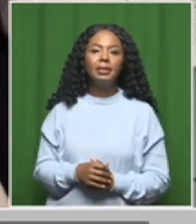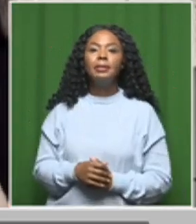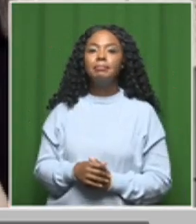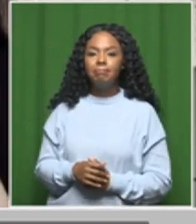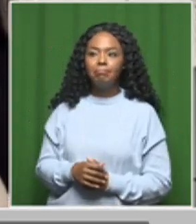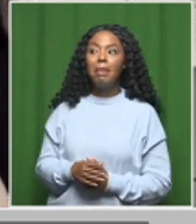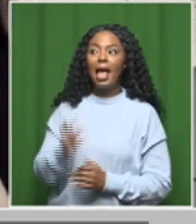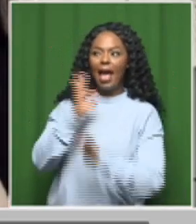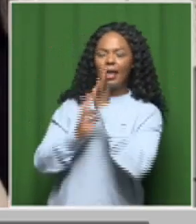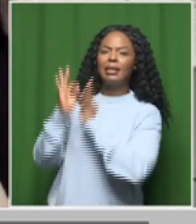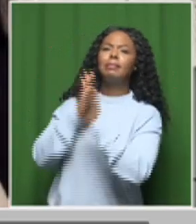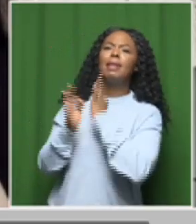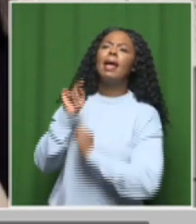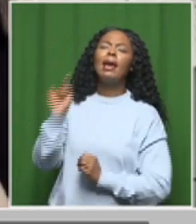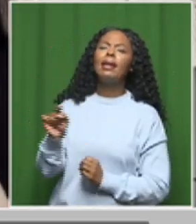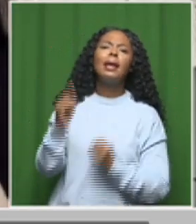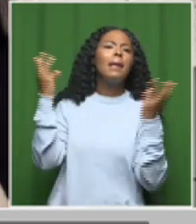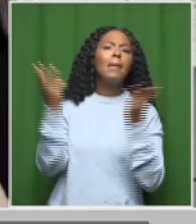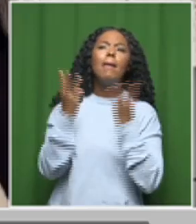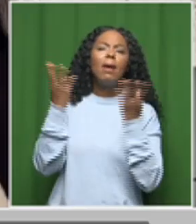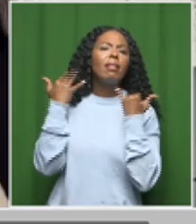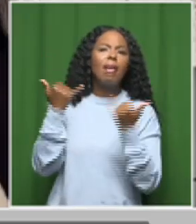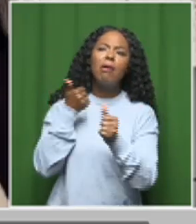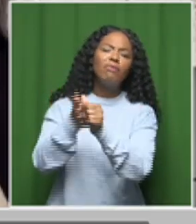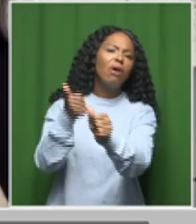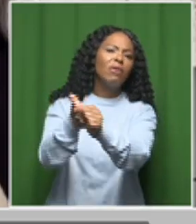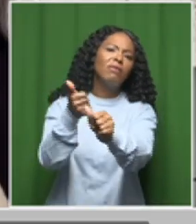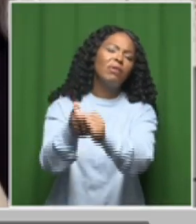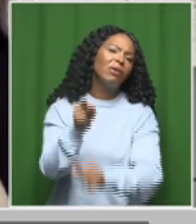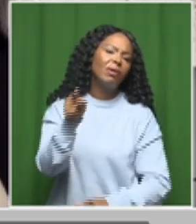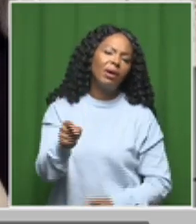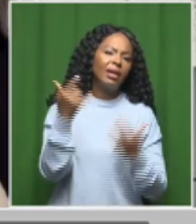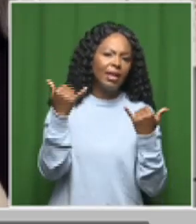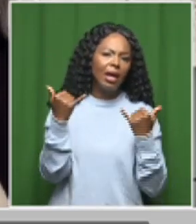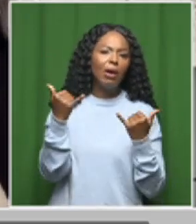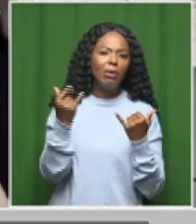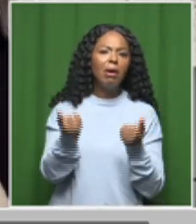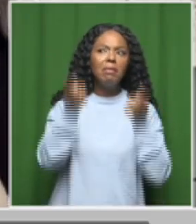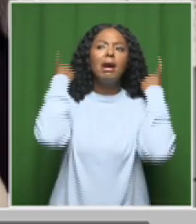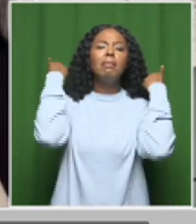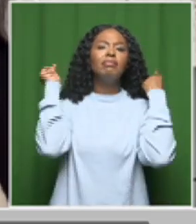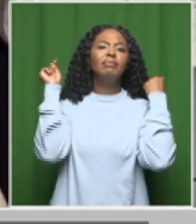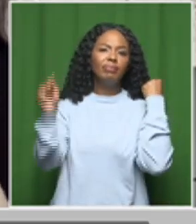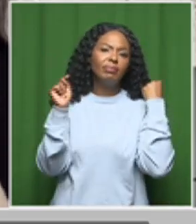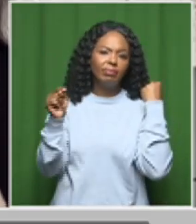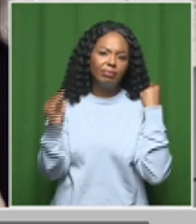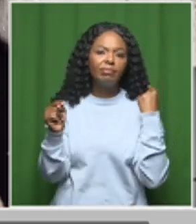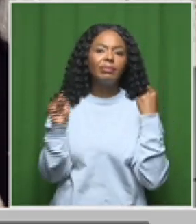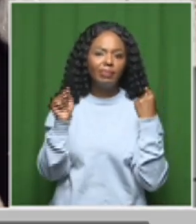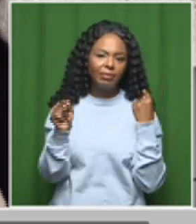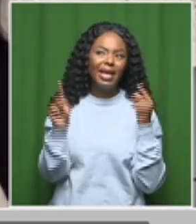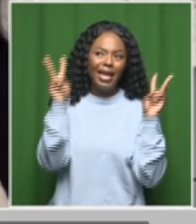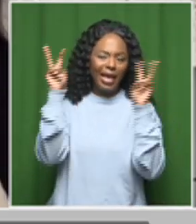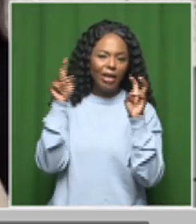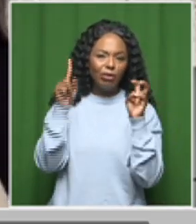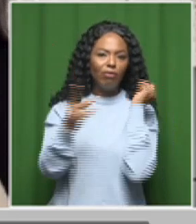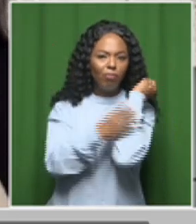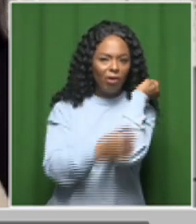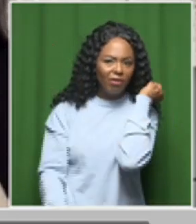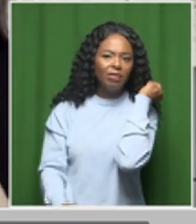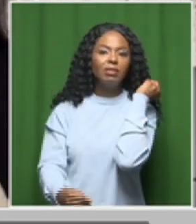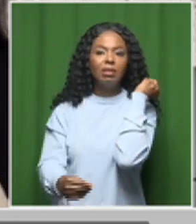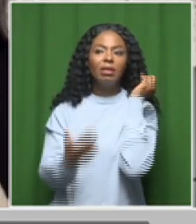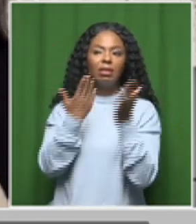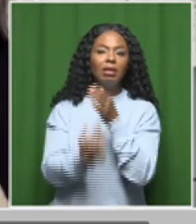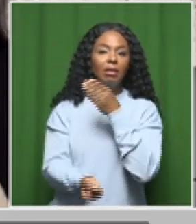people who don't quite follow that train of thought, Sanele, when you say poverty would be one of those causes of obesity in